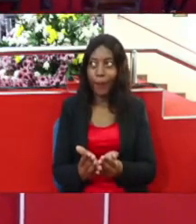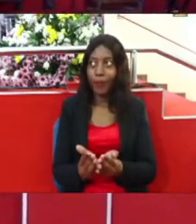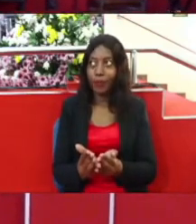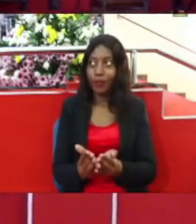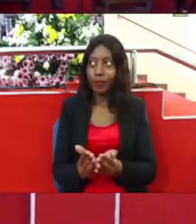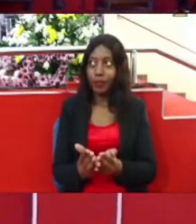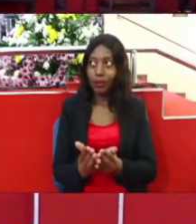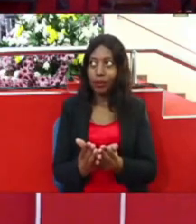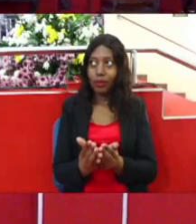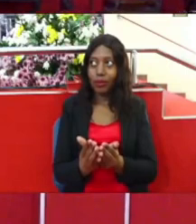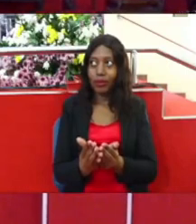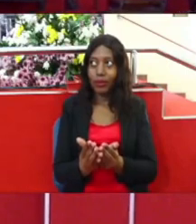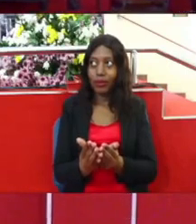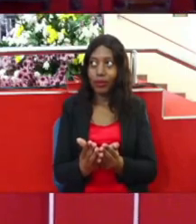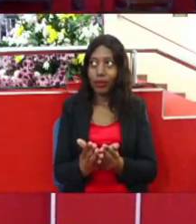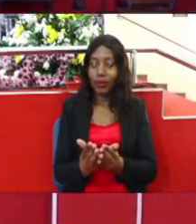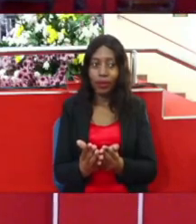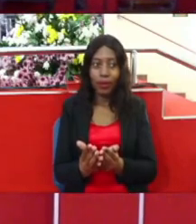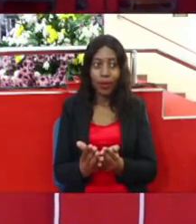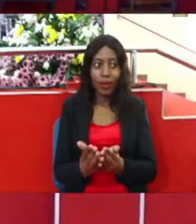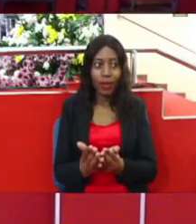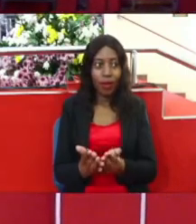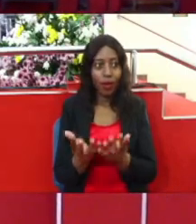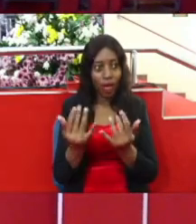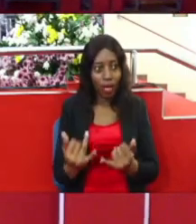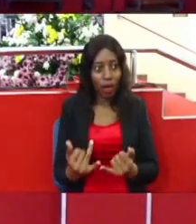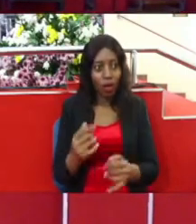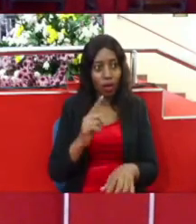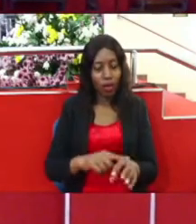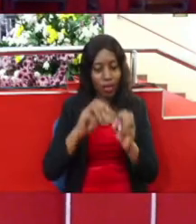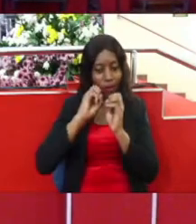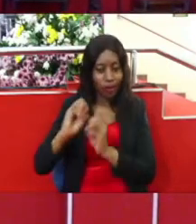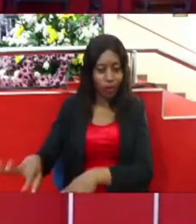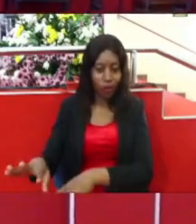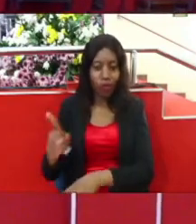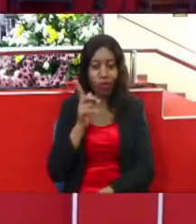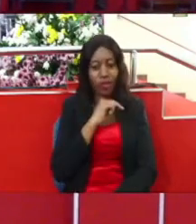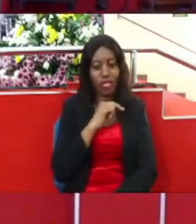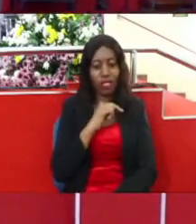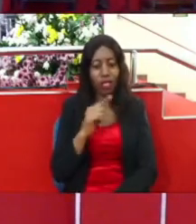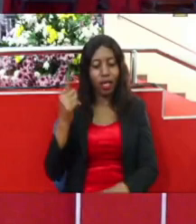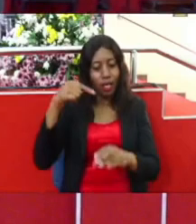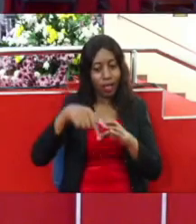he slides into the belly of the fish. Anaingia kwenye tumbo ya samaki. Isn't it amazing that he was not